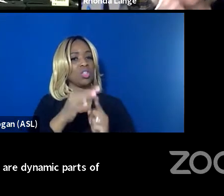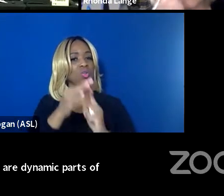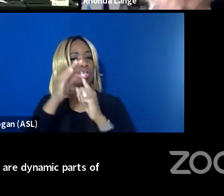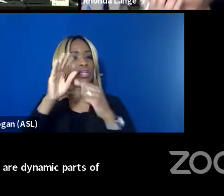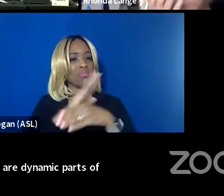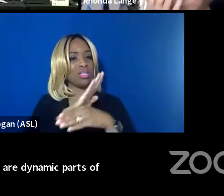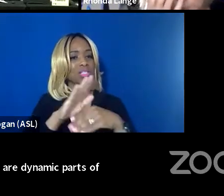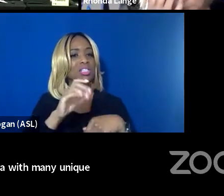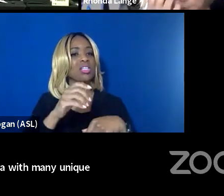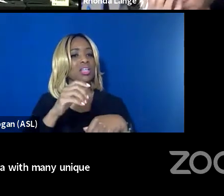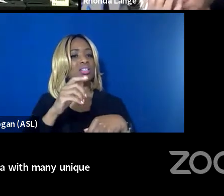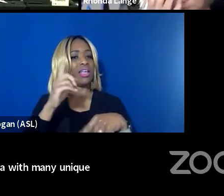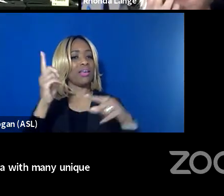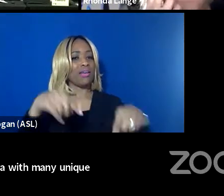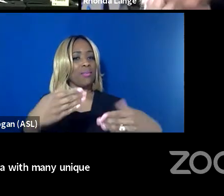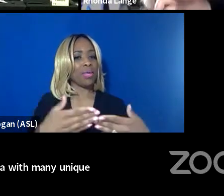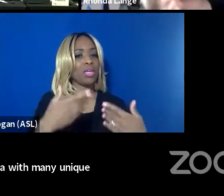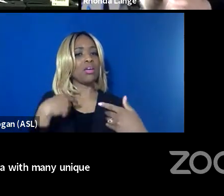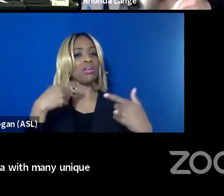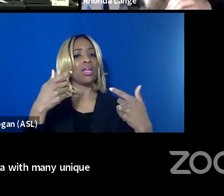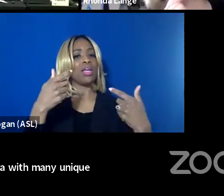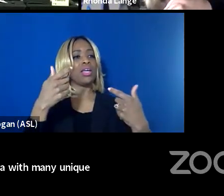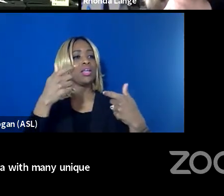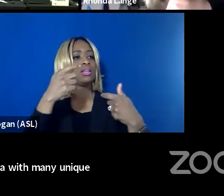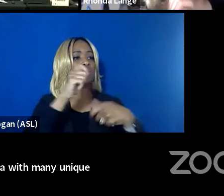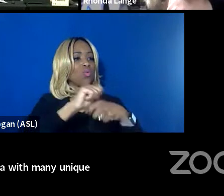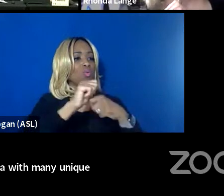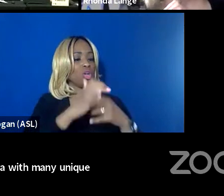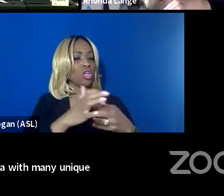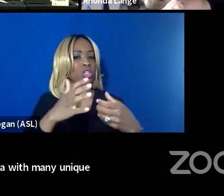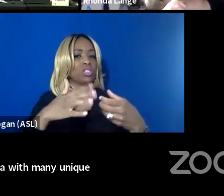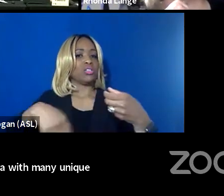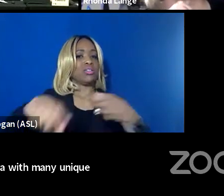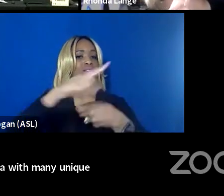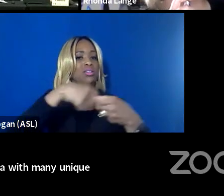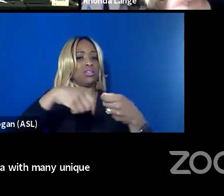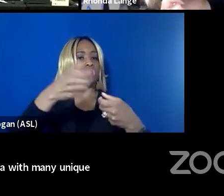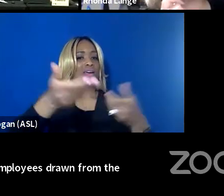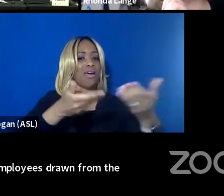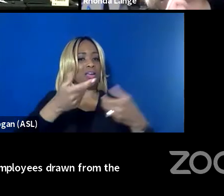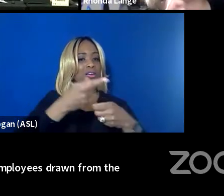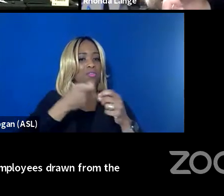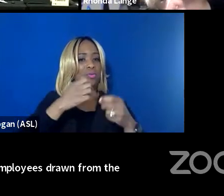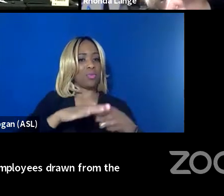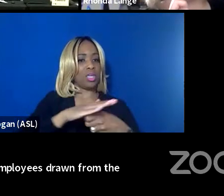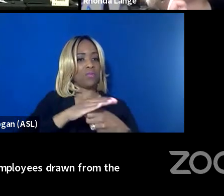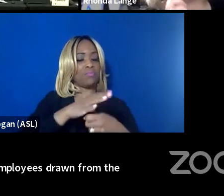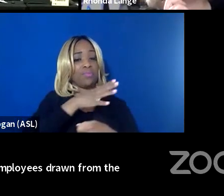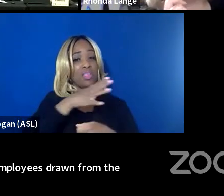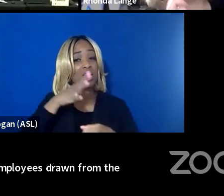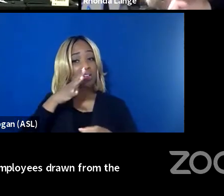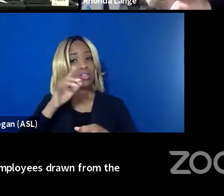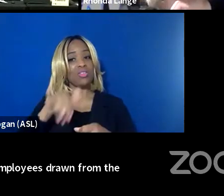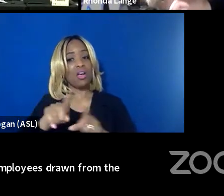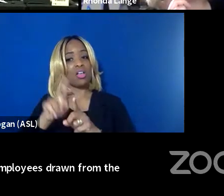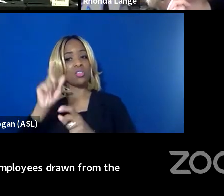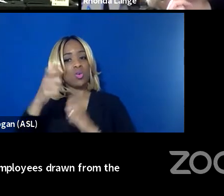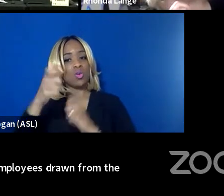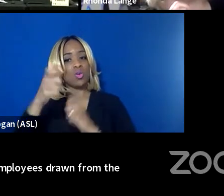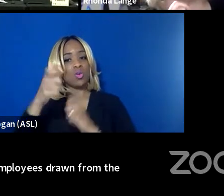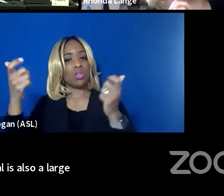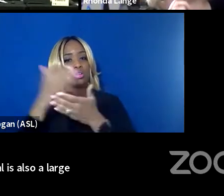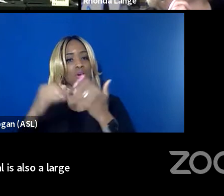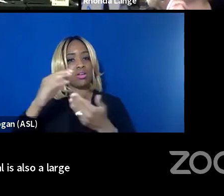finding a home here and employees drawn from the local labor pool. Agriculture is also a large part of the economies